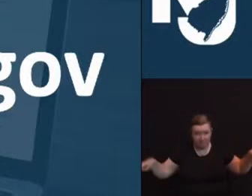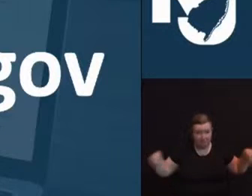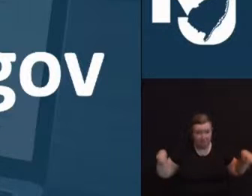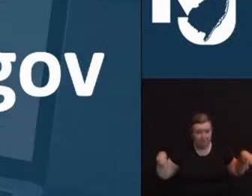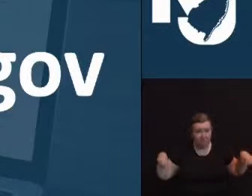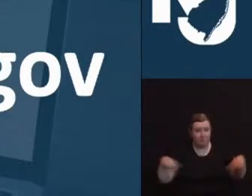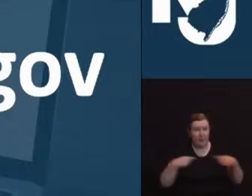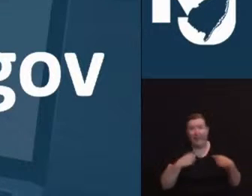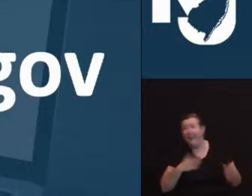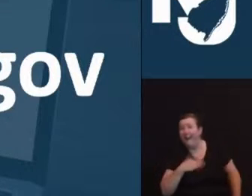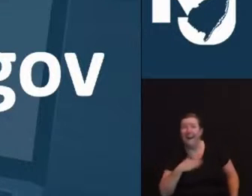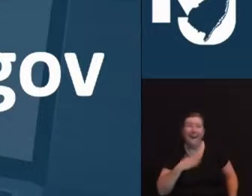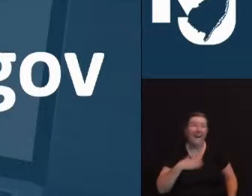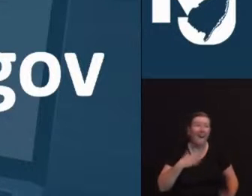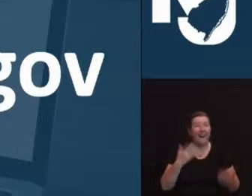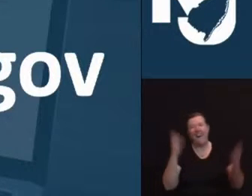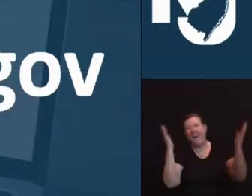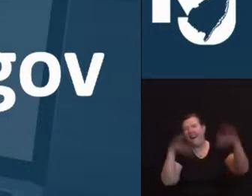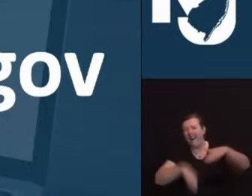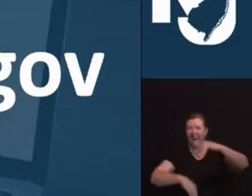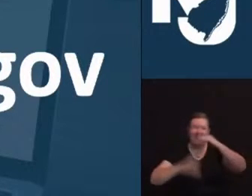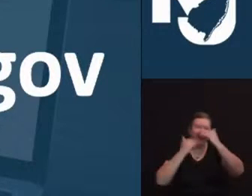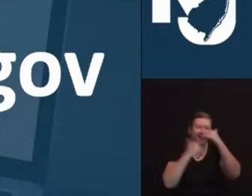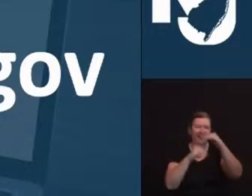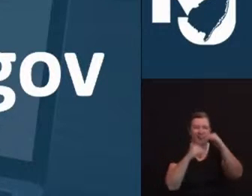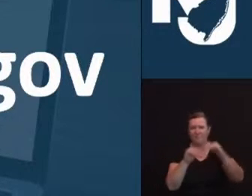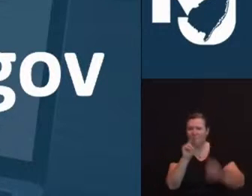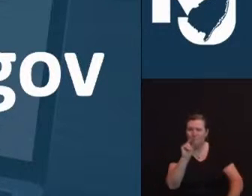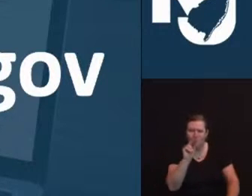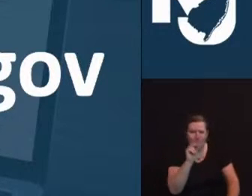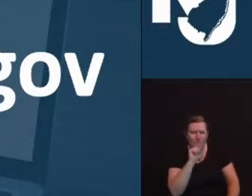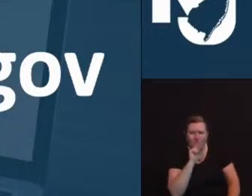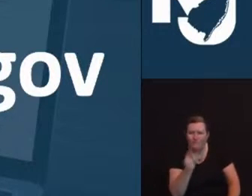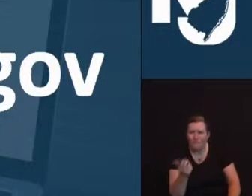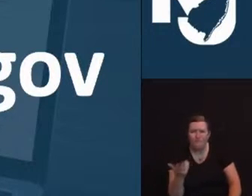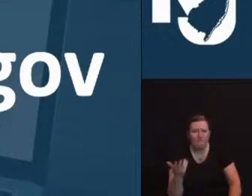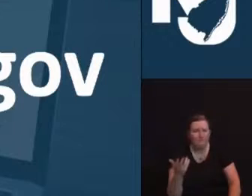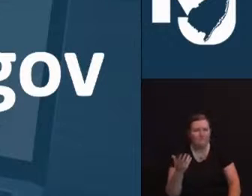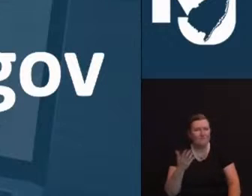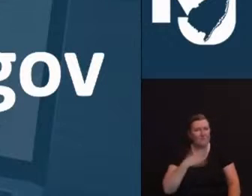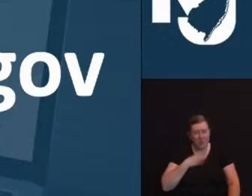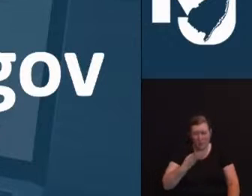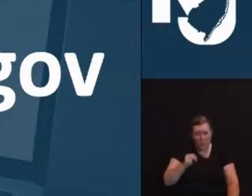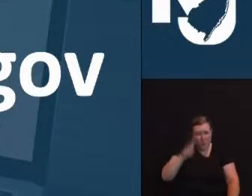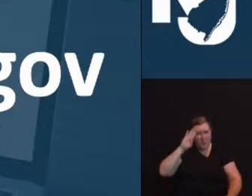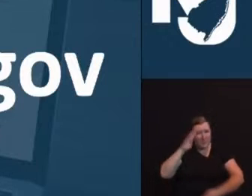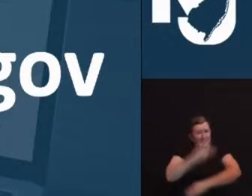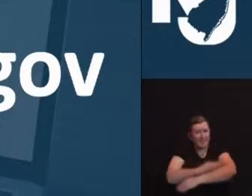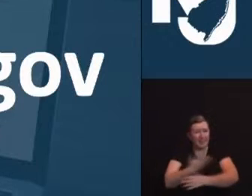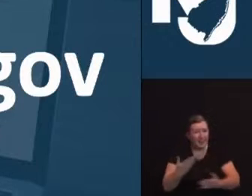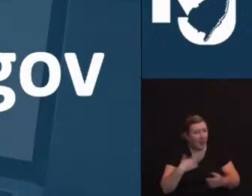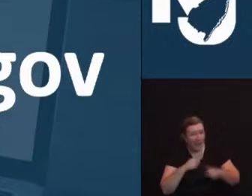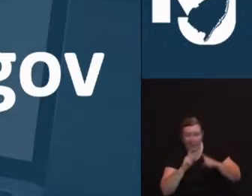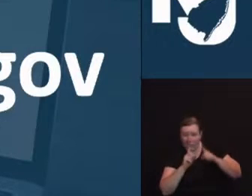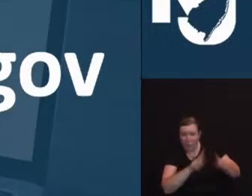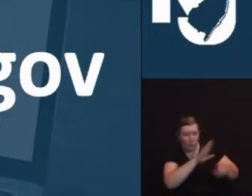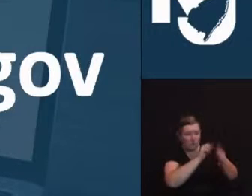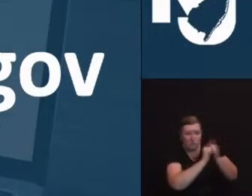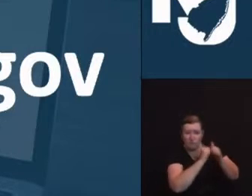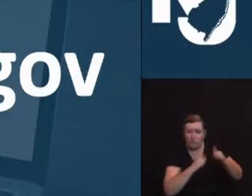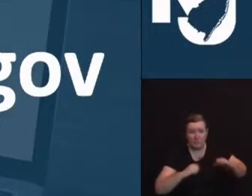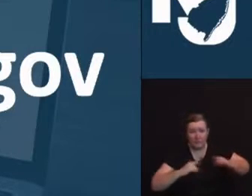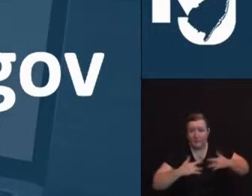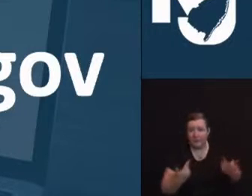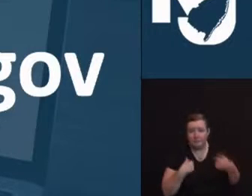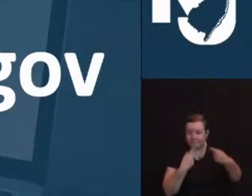institute these restrictions. I, for one, have sons whose sports events I've not been able to attend, and I know that'll stay the case. As a parent,